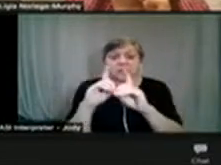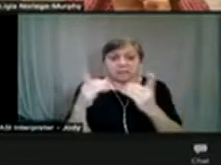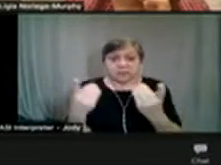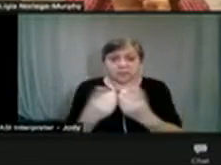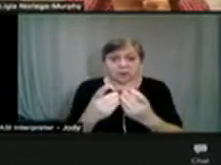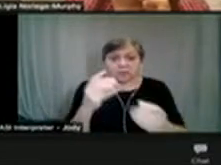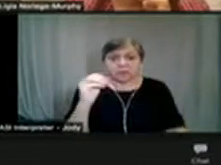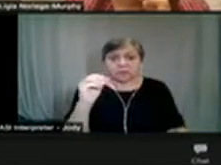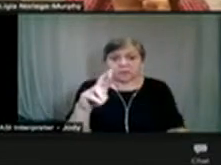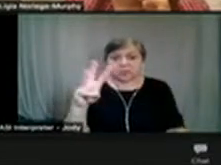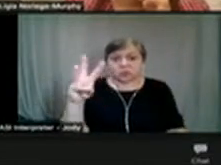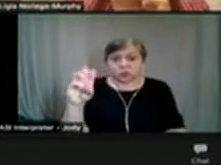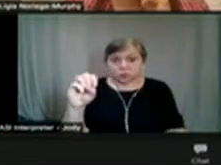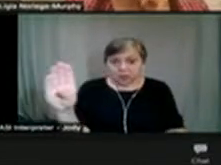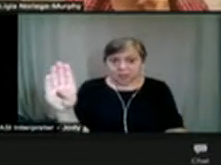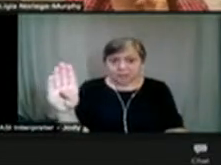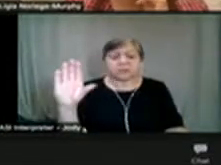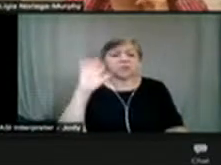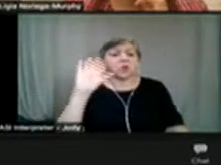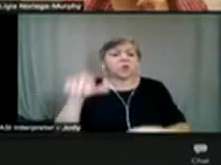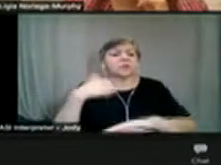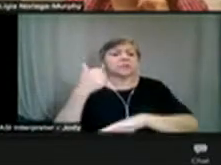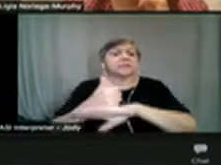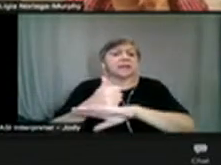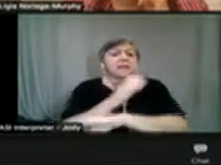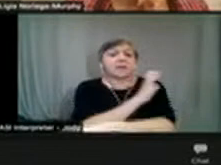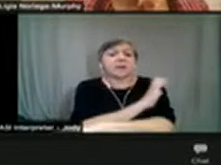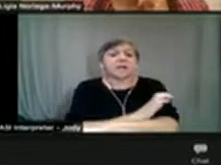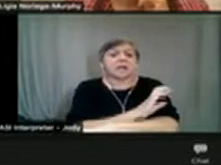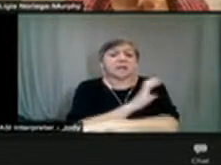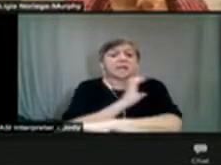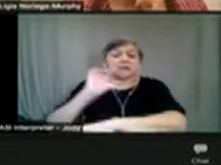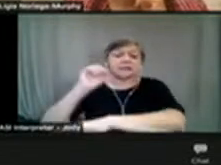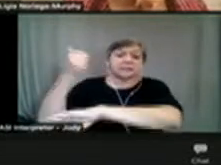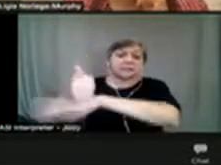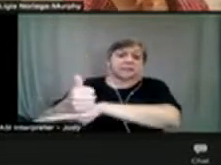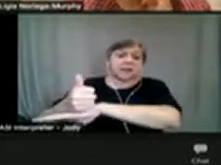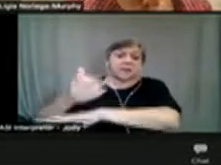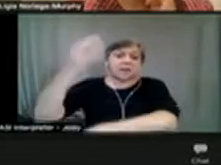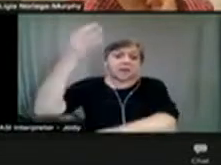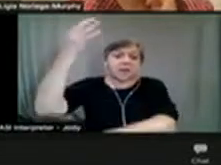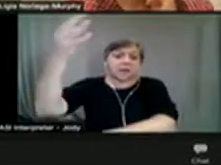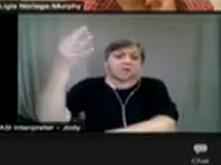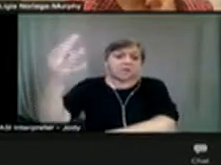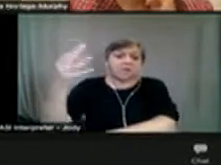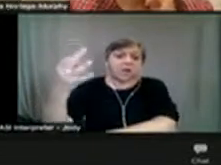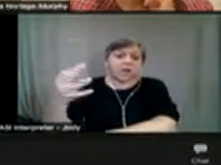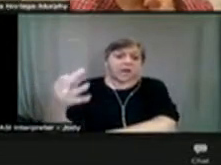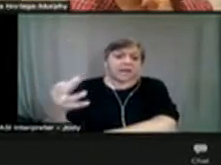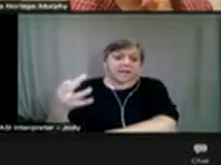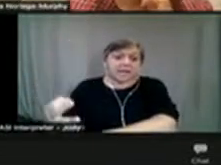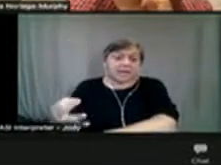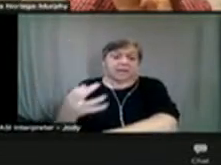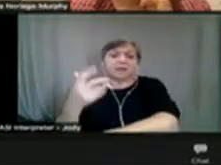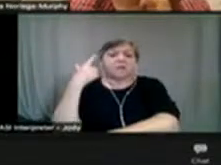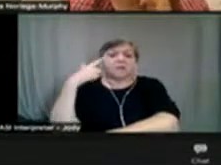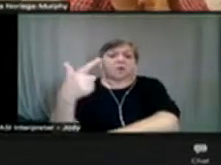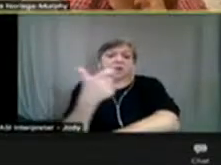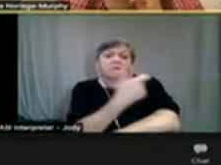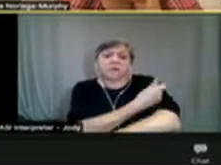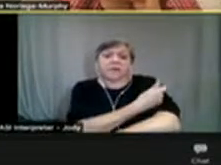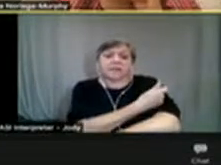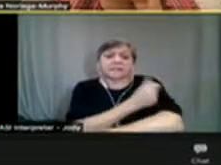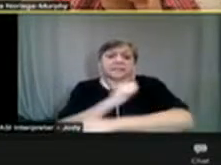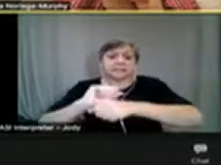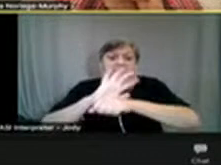clinic every Friday. And I think our superintendent, they will rotate throughout the district, if I understand it correctly. That